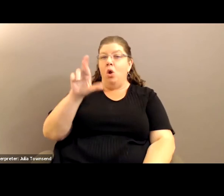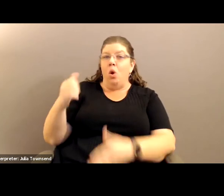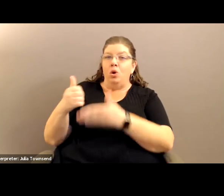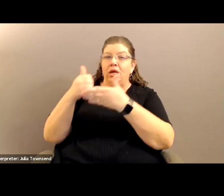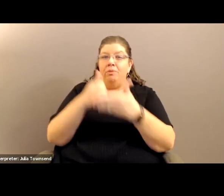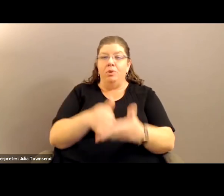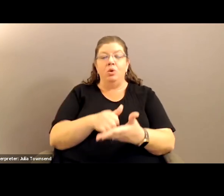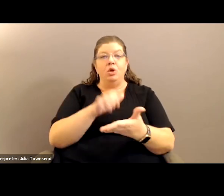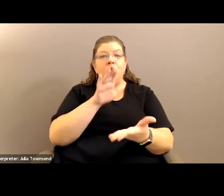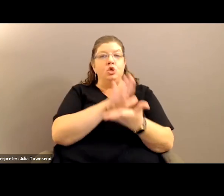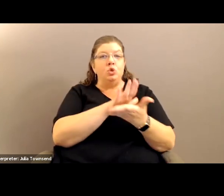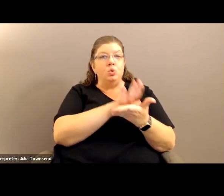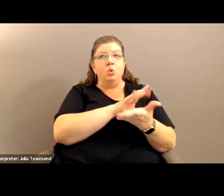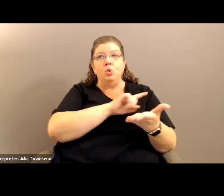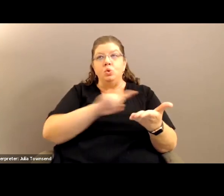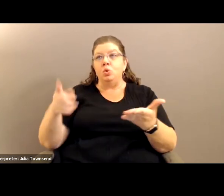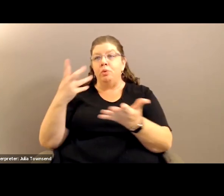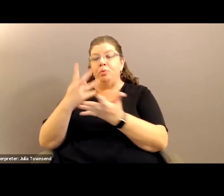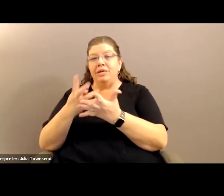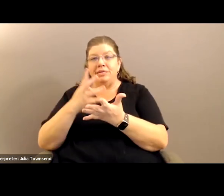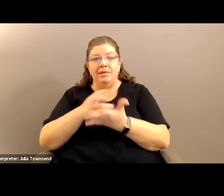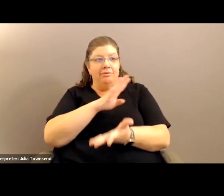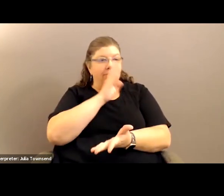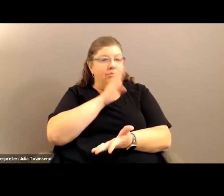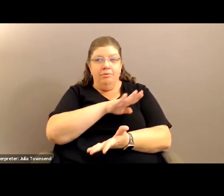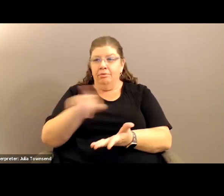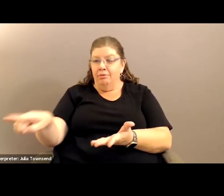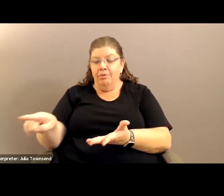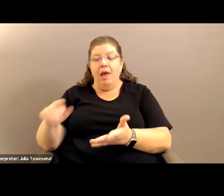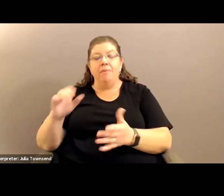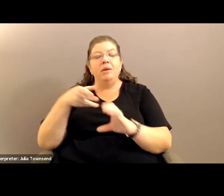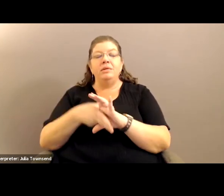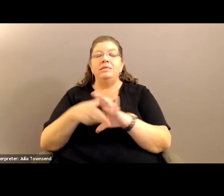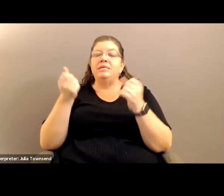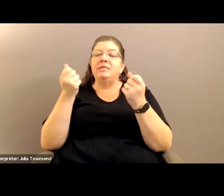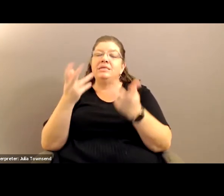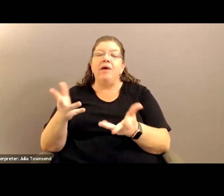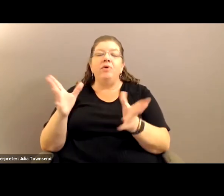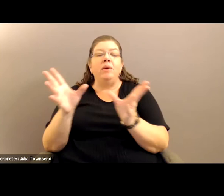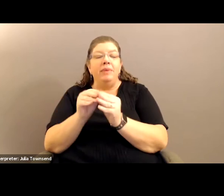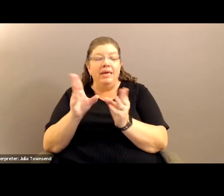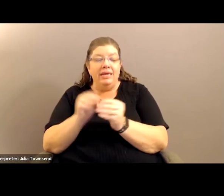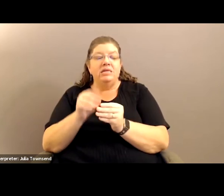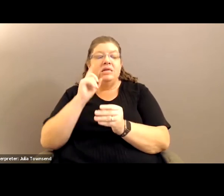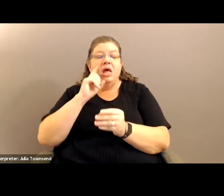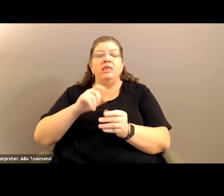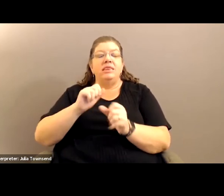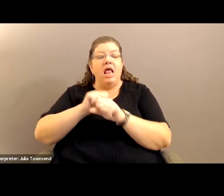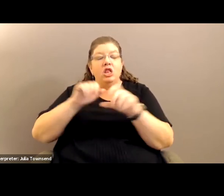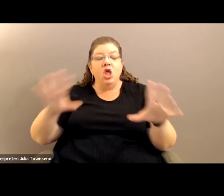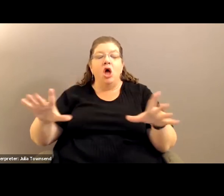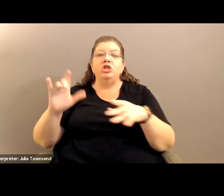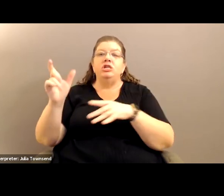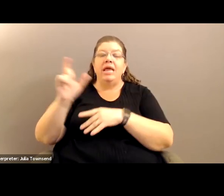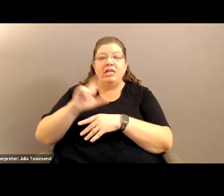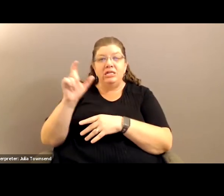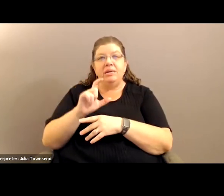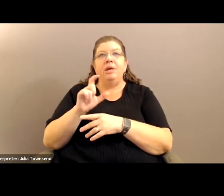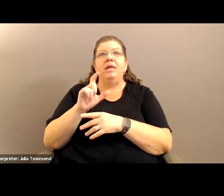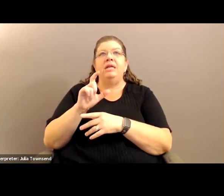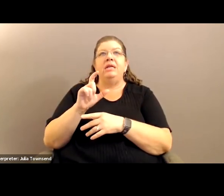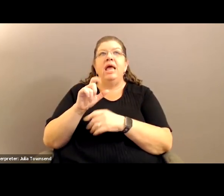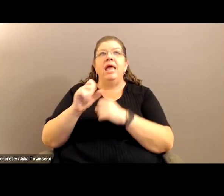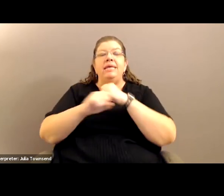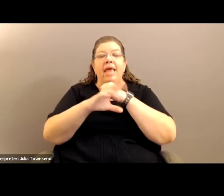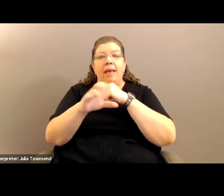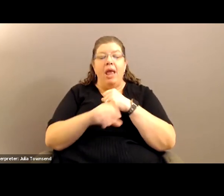school-to-prison pipeline i have been in several listening meetings with the youth coalition that launched the instagram campaign off campus sv and